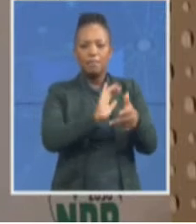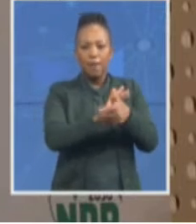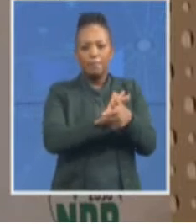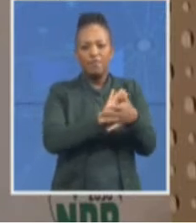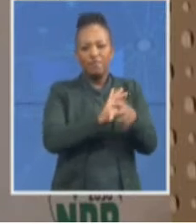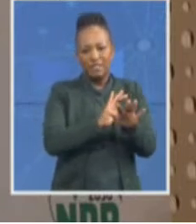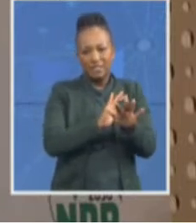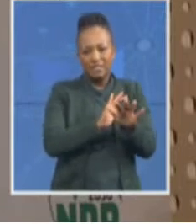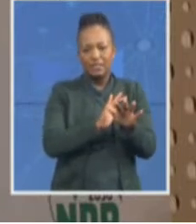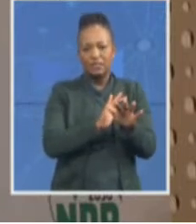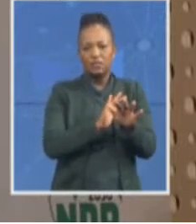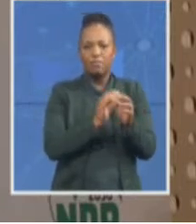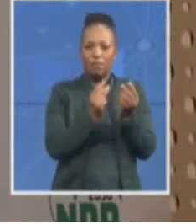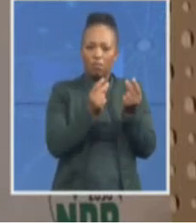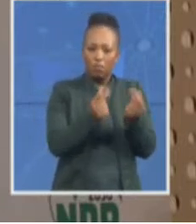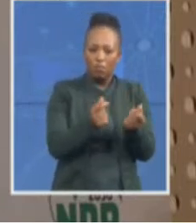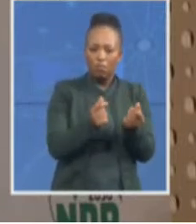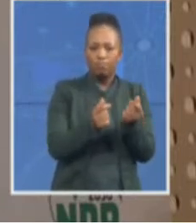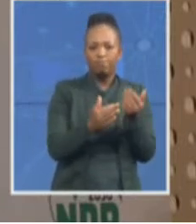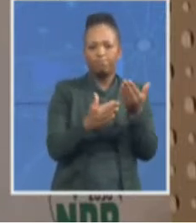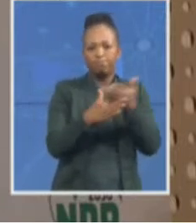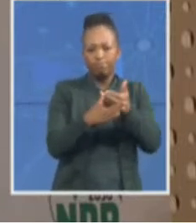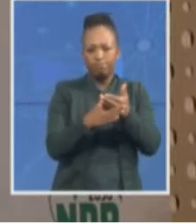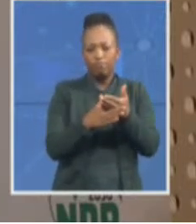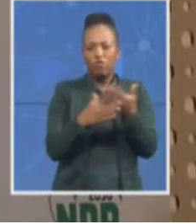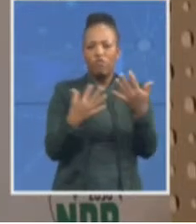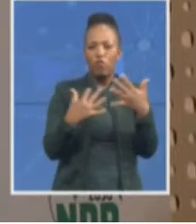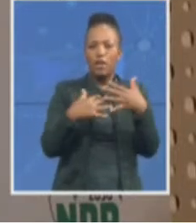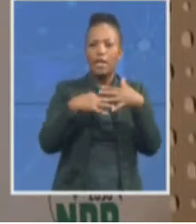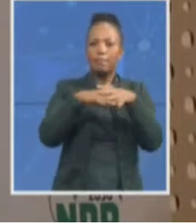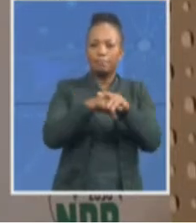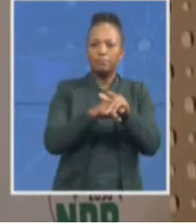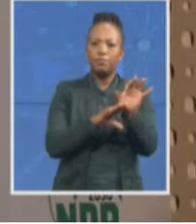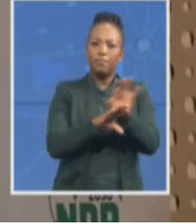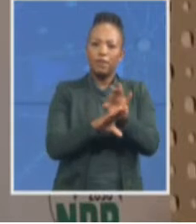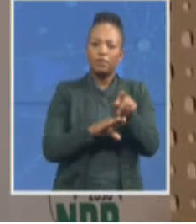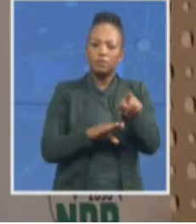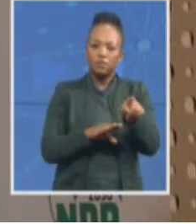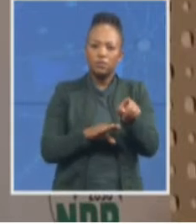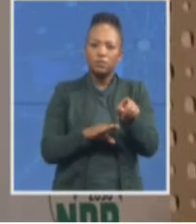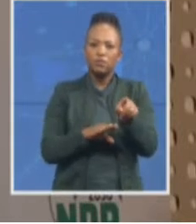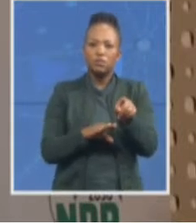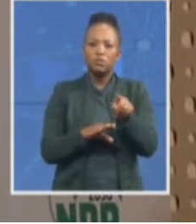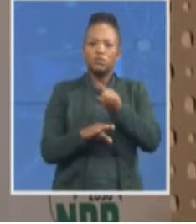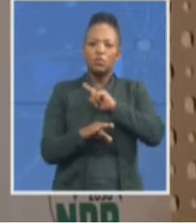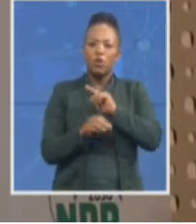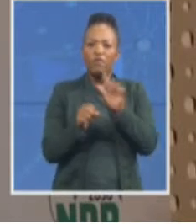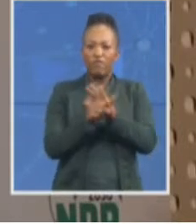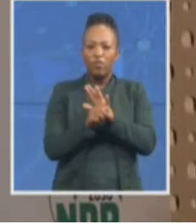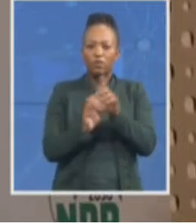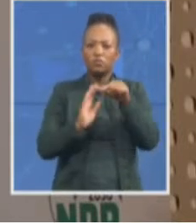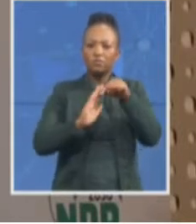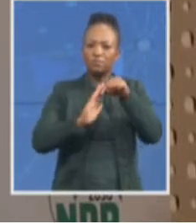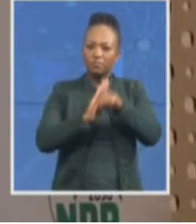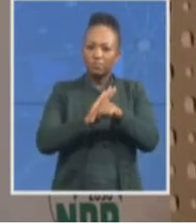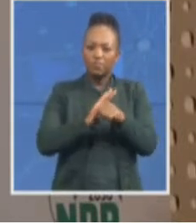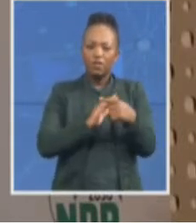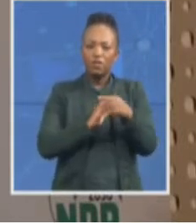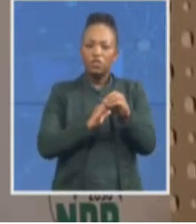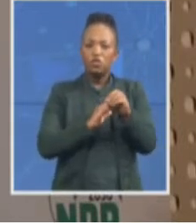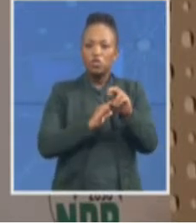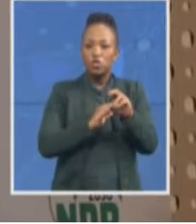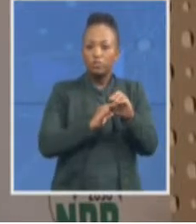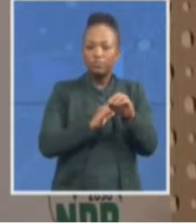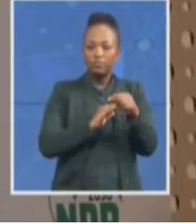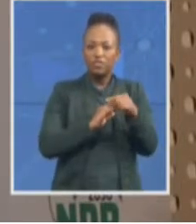in its implementation plan to undertake a comprehensive geoscience mapping to improve